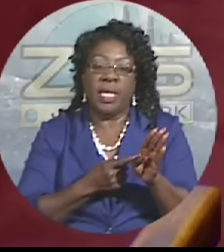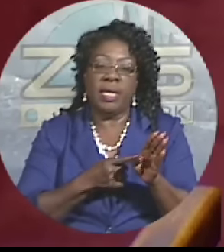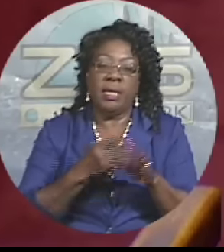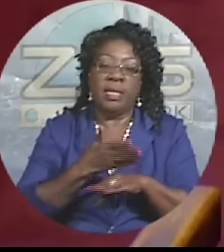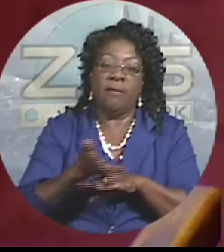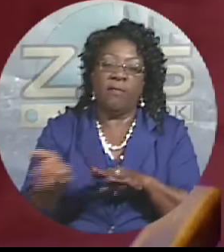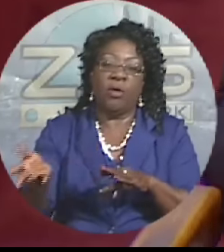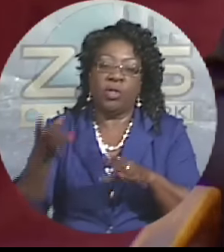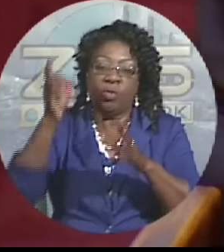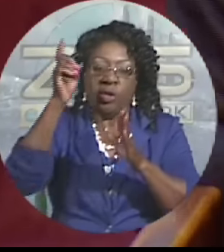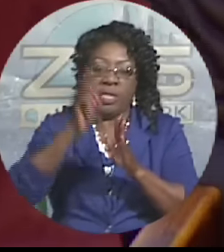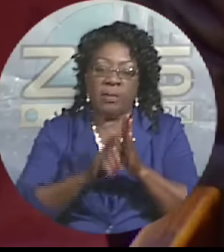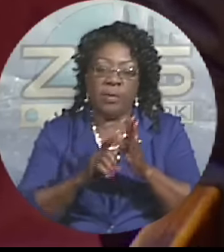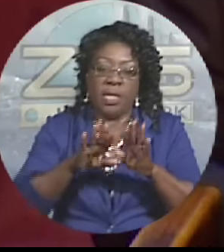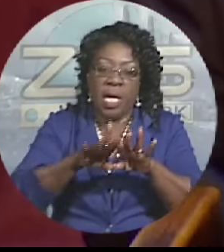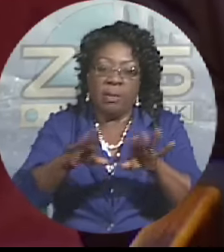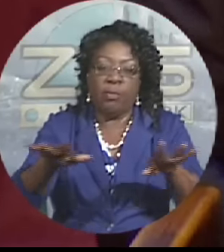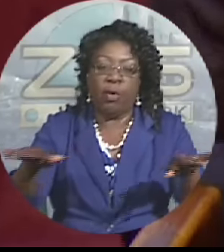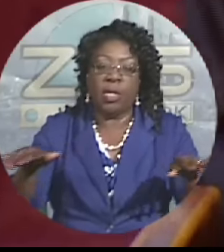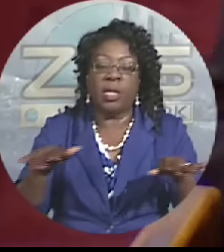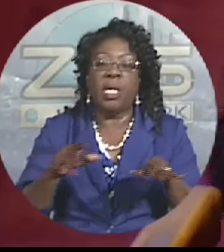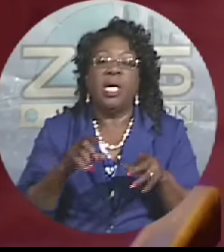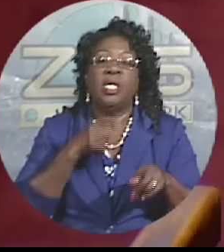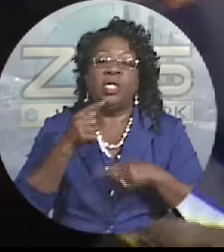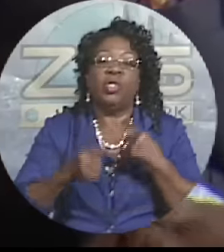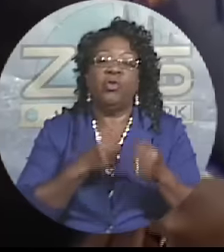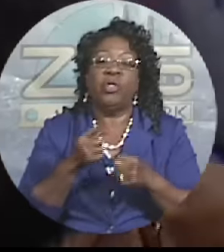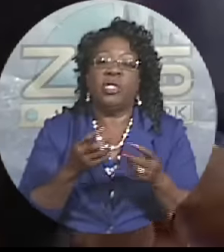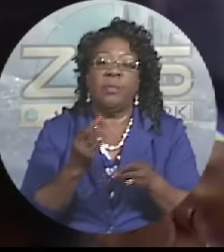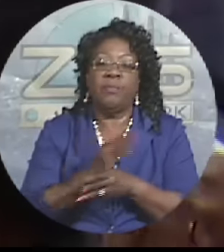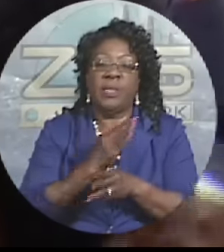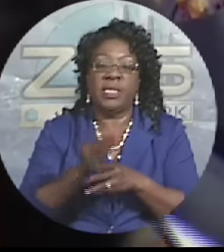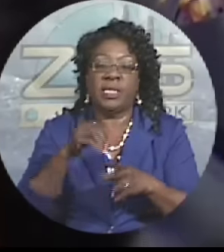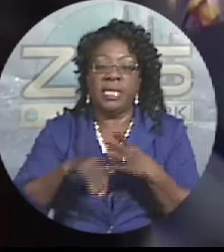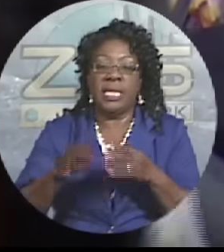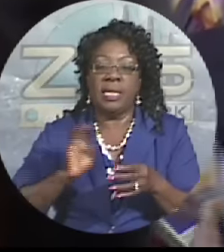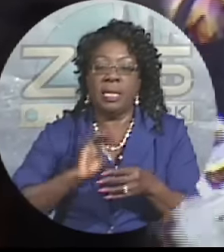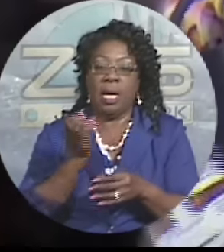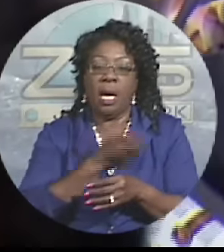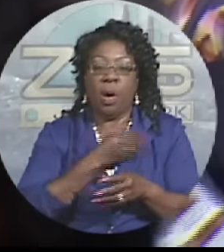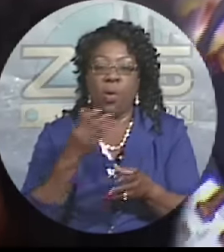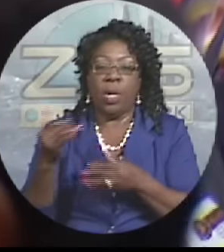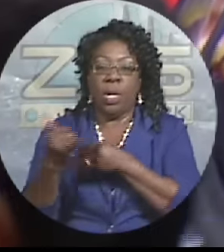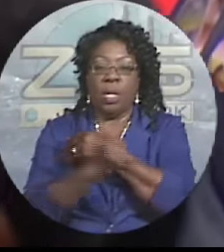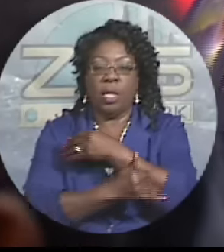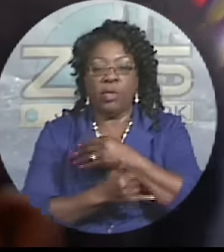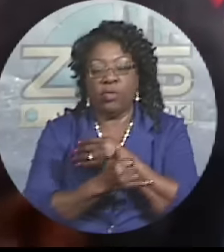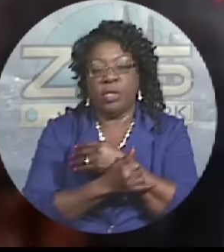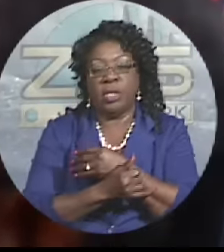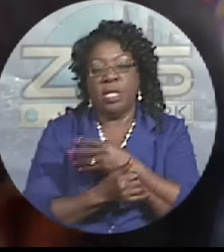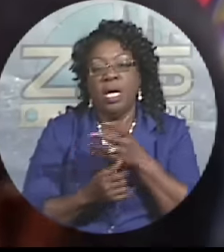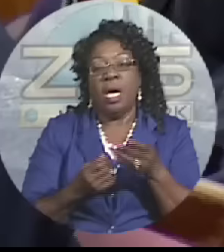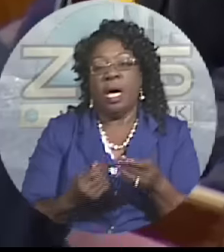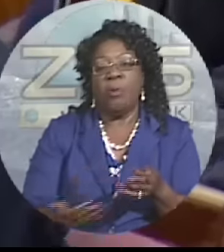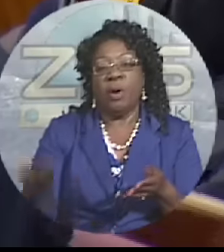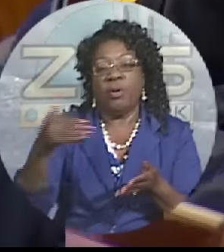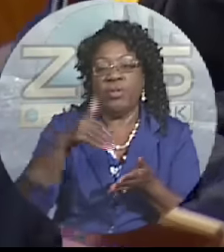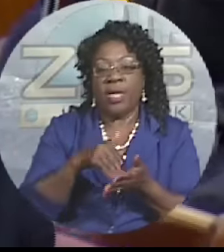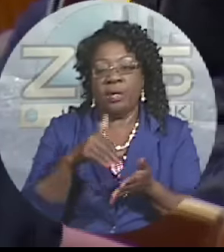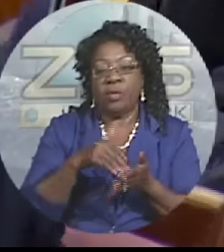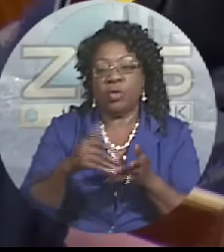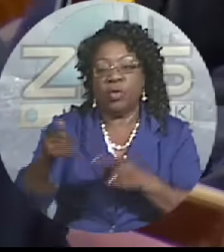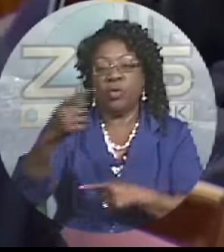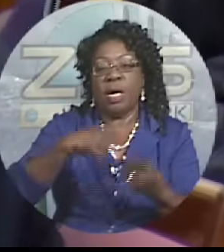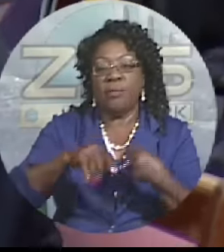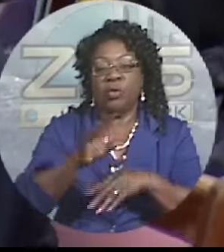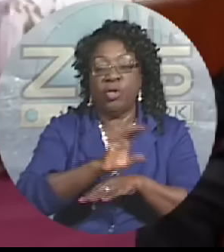broaden the tourism industry in our country. And while thousands have passed through the doors of membership, Prime Minister Christie was clear that